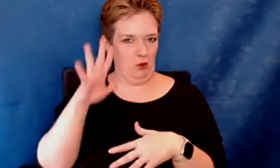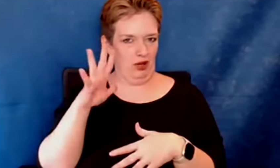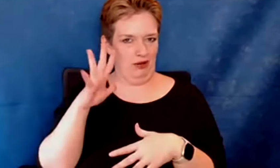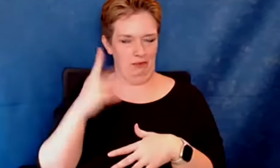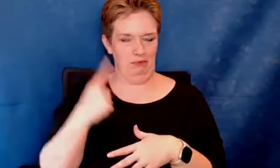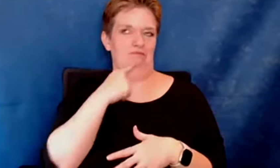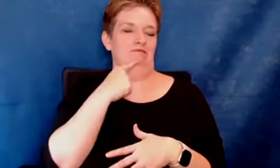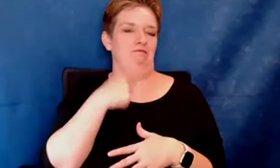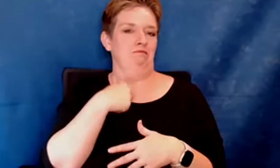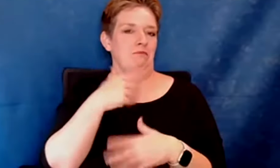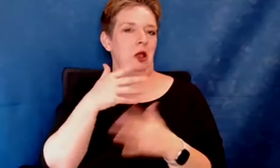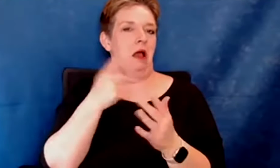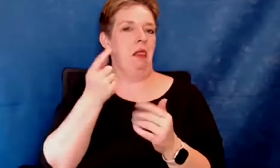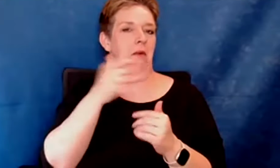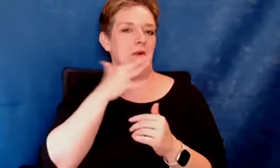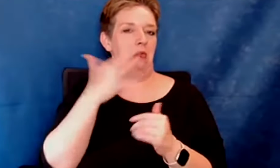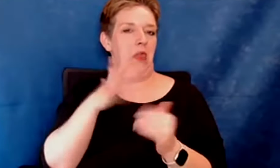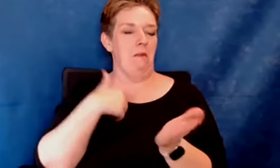disappointed.